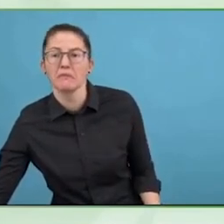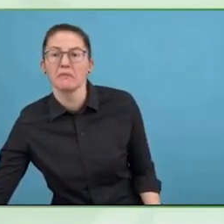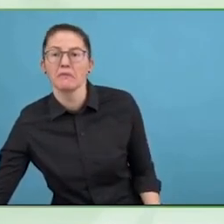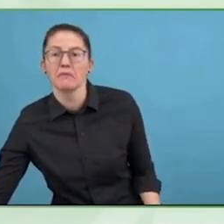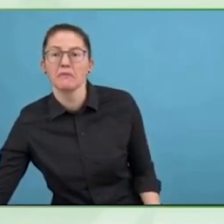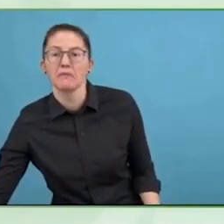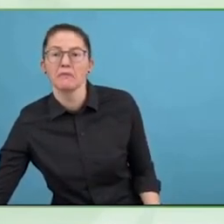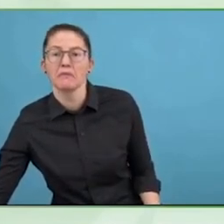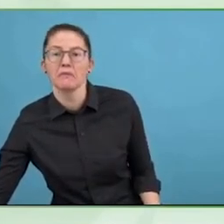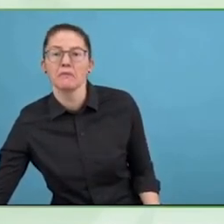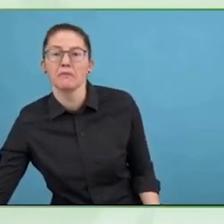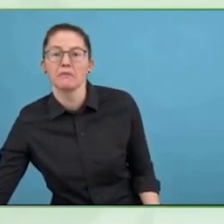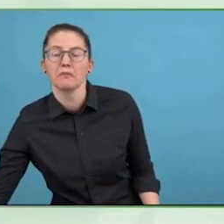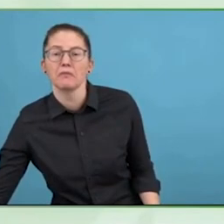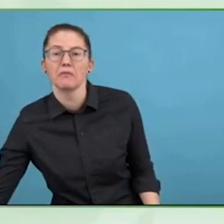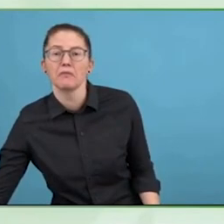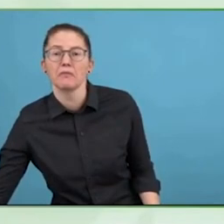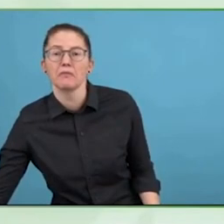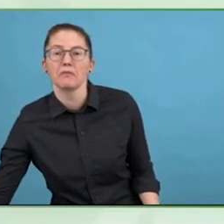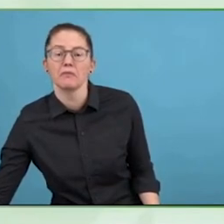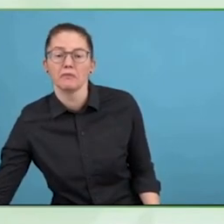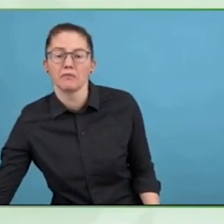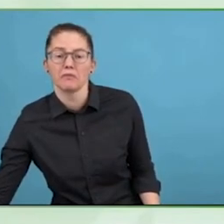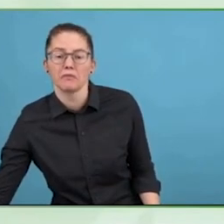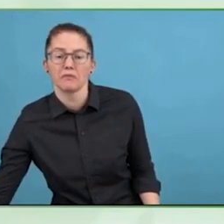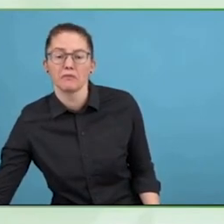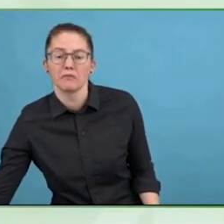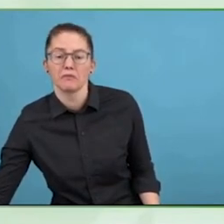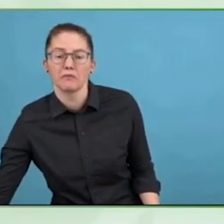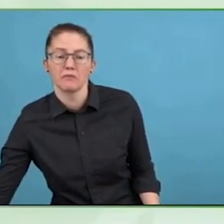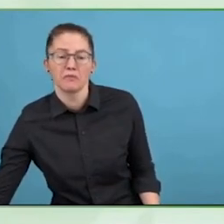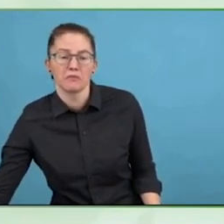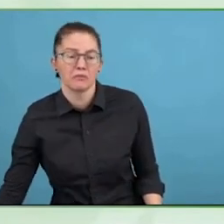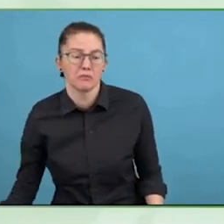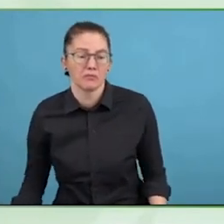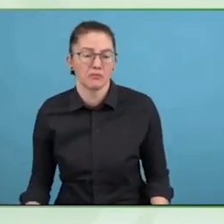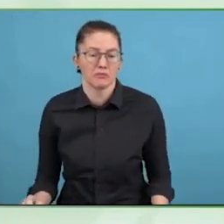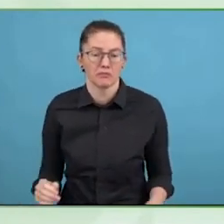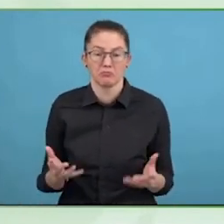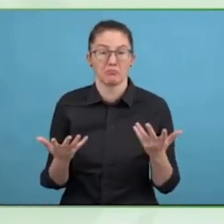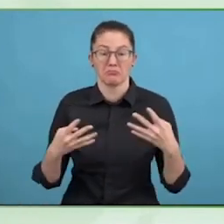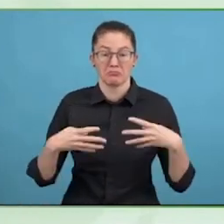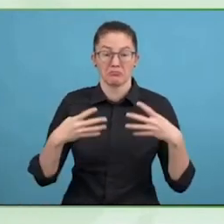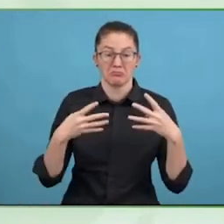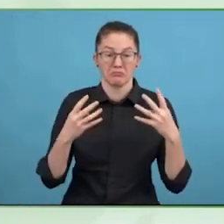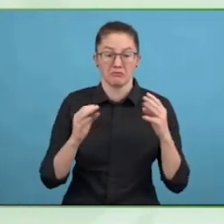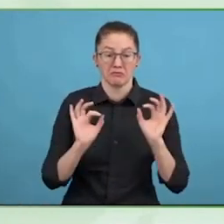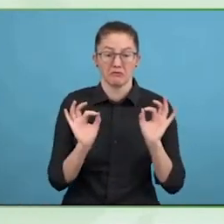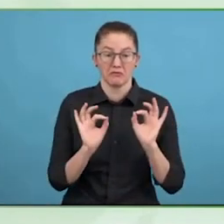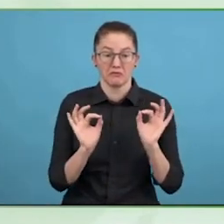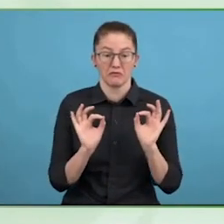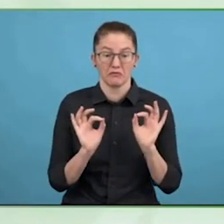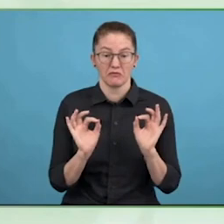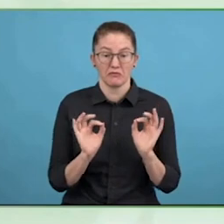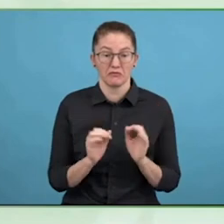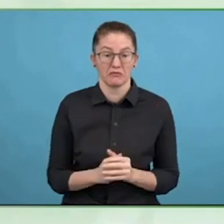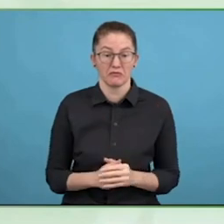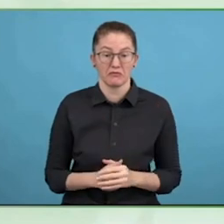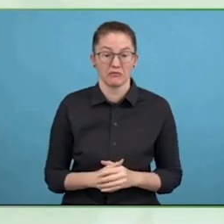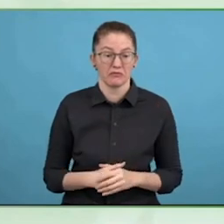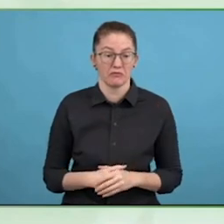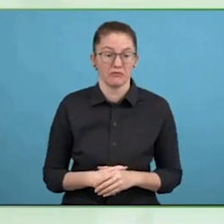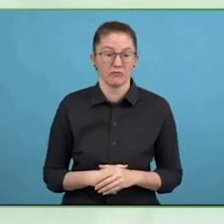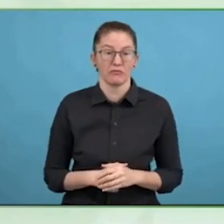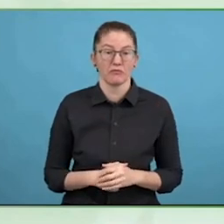Yes, thank you, Tom. Thank you for having me here. Yes, my name is Bernd and I'm working for GIZ. GIZ is a